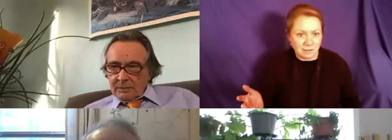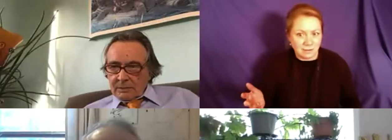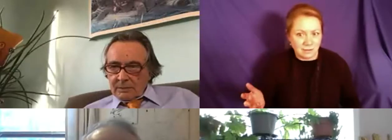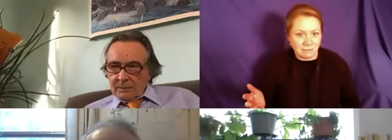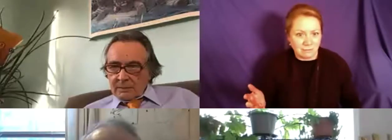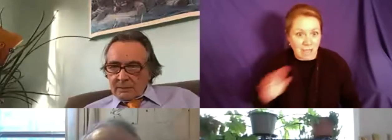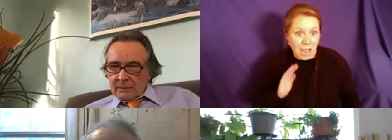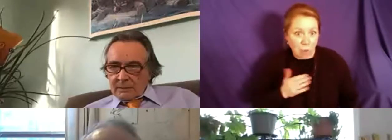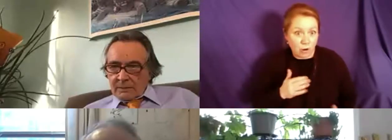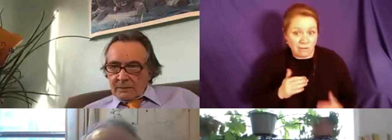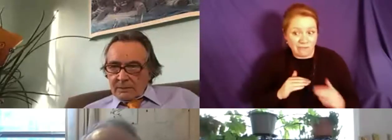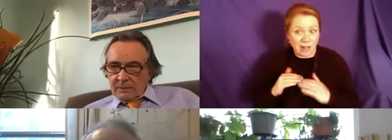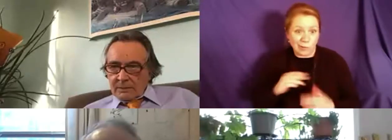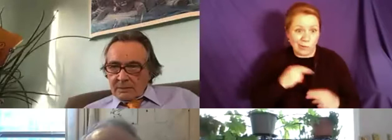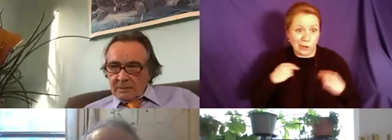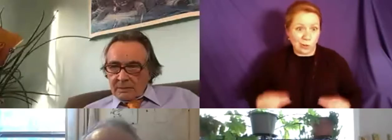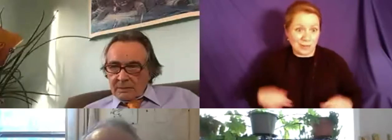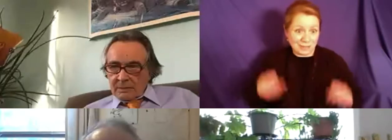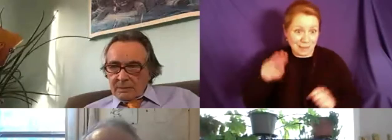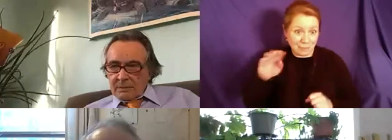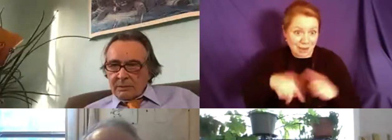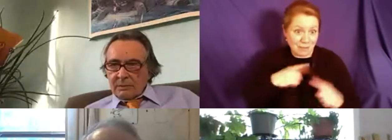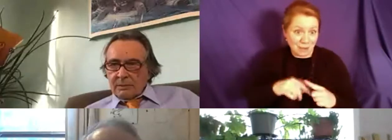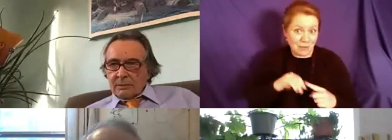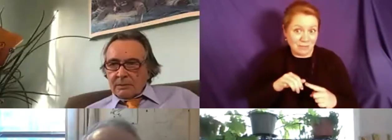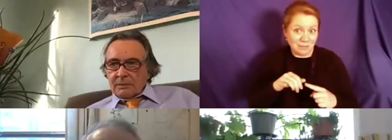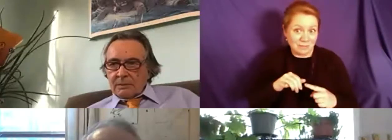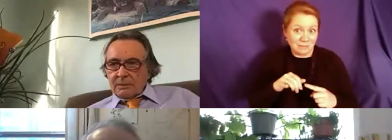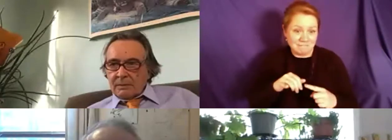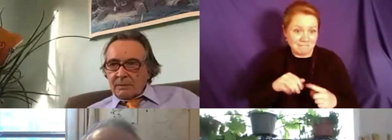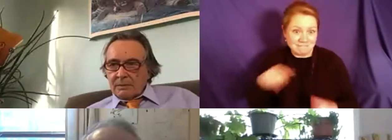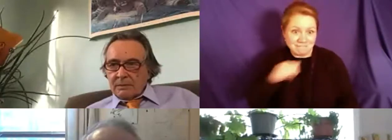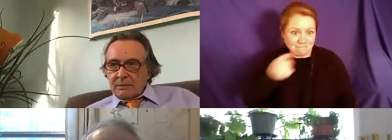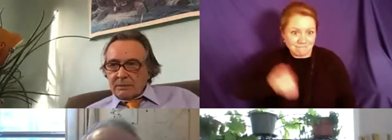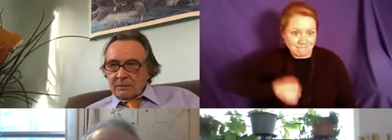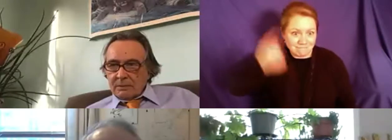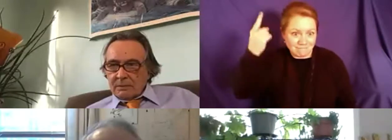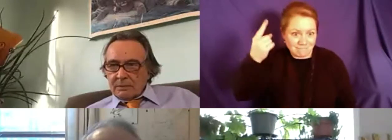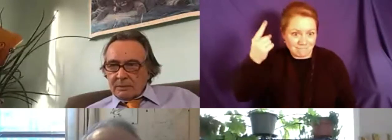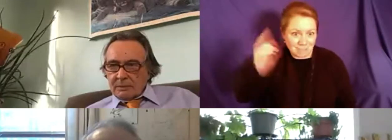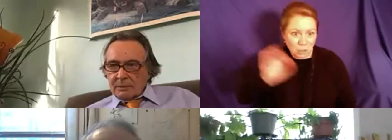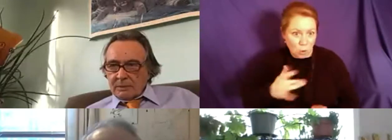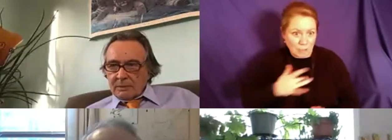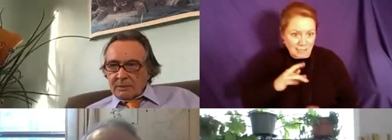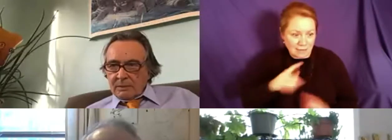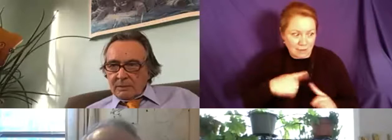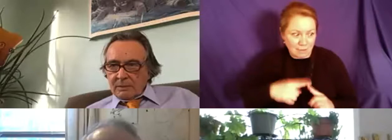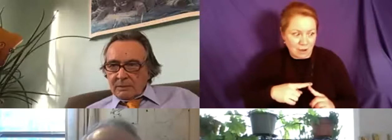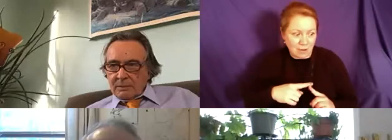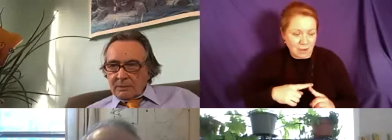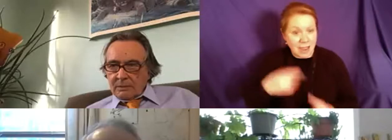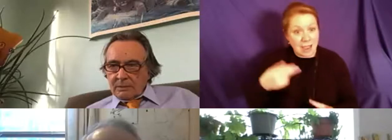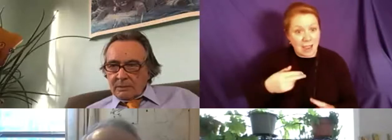human beings can be about understanding that a